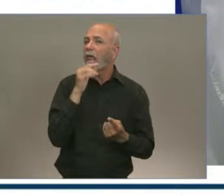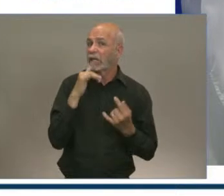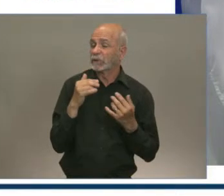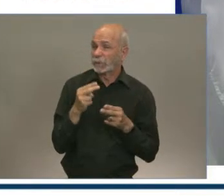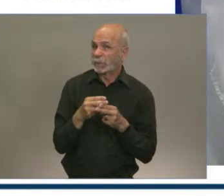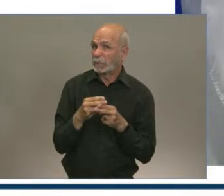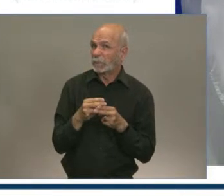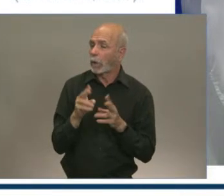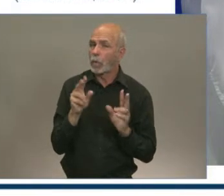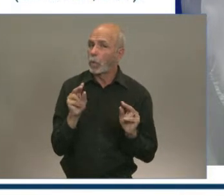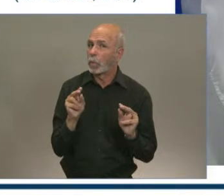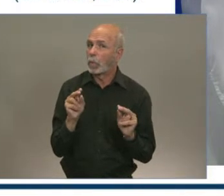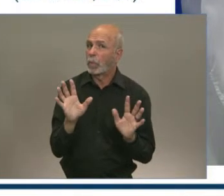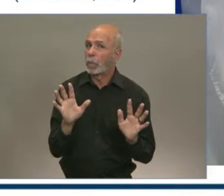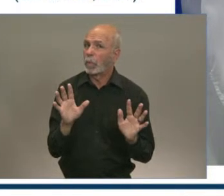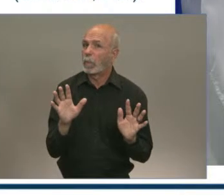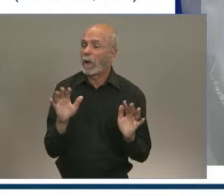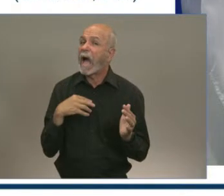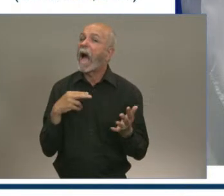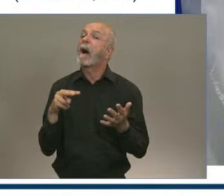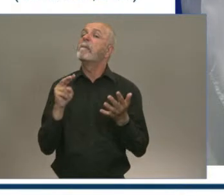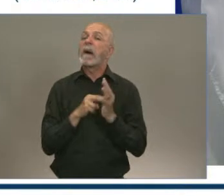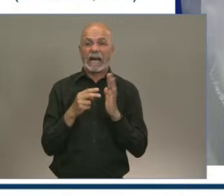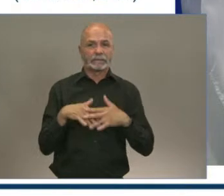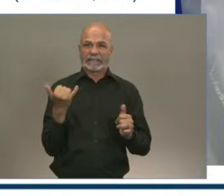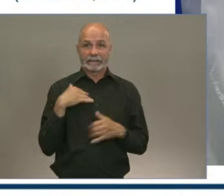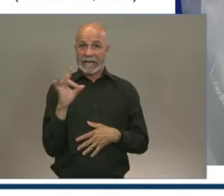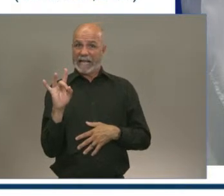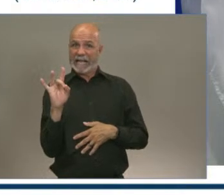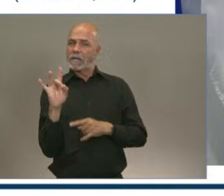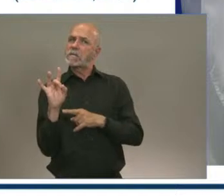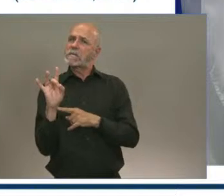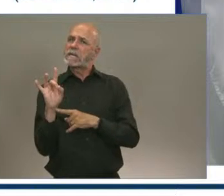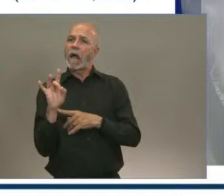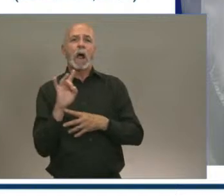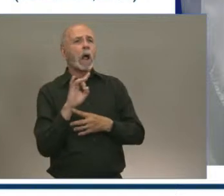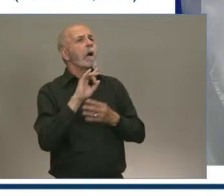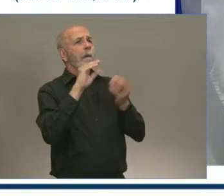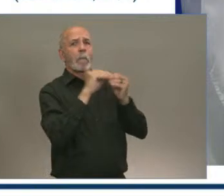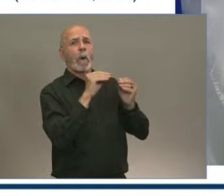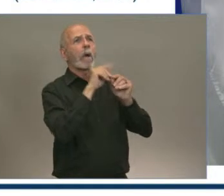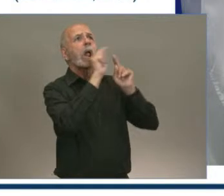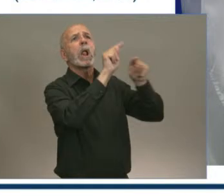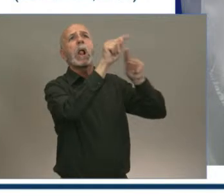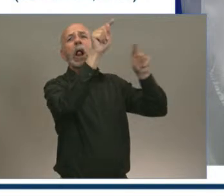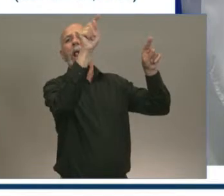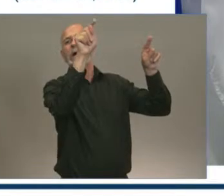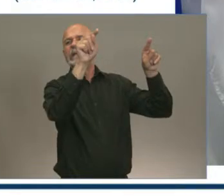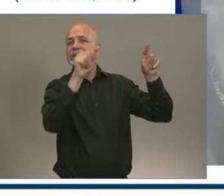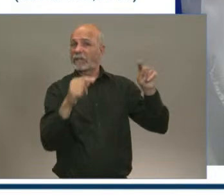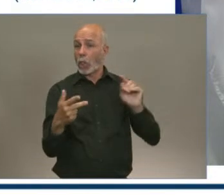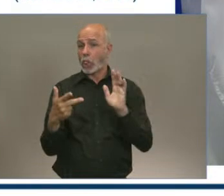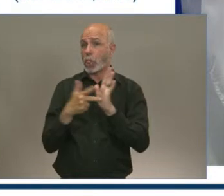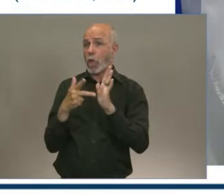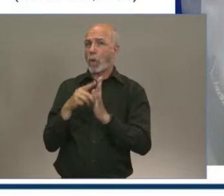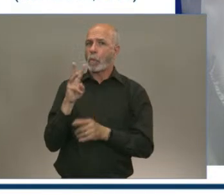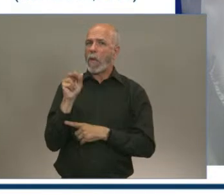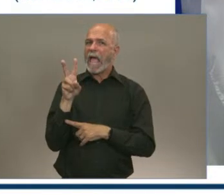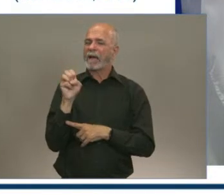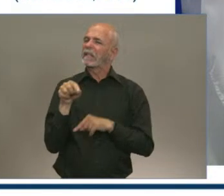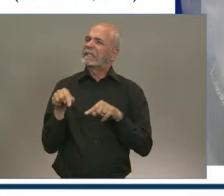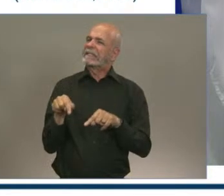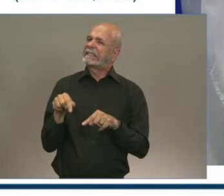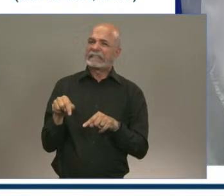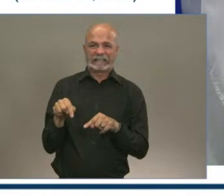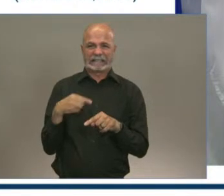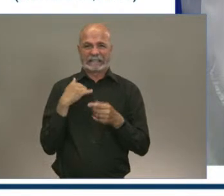reported. That's what we're seeing across the country, and we were just finishing our 3rd wave at the end of the month of May. So